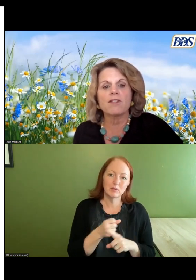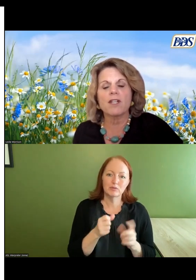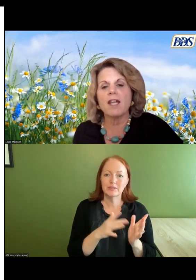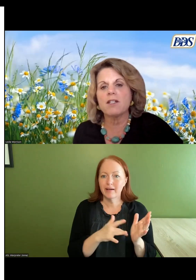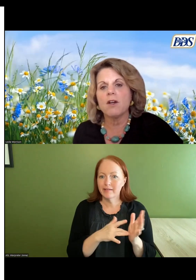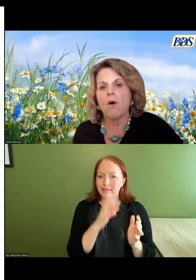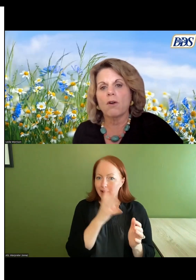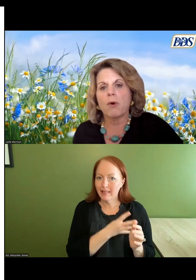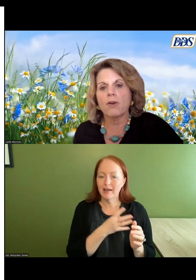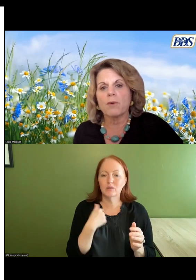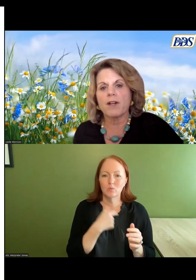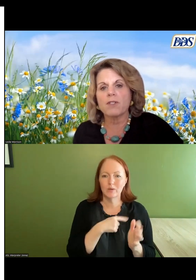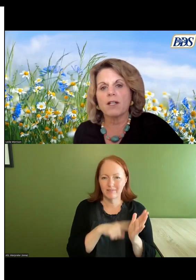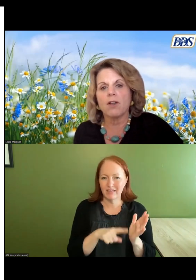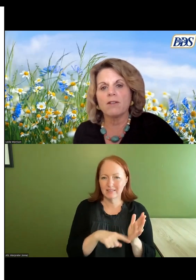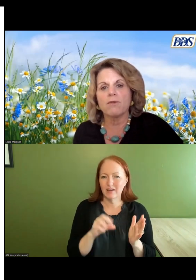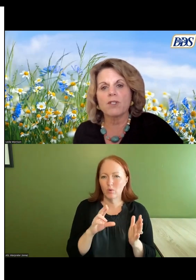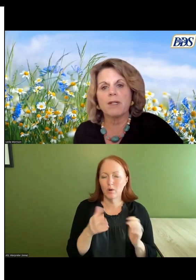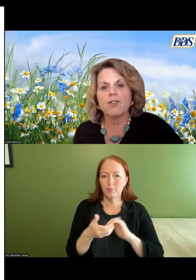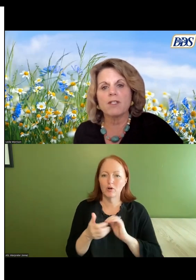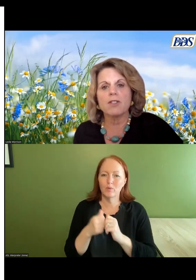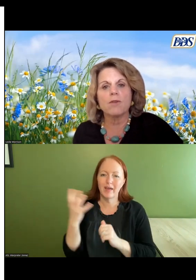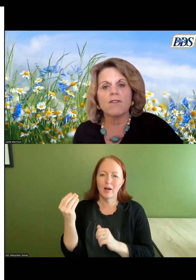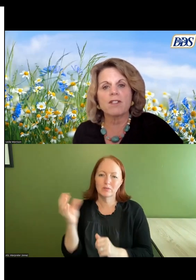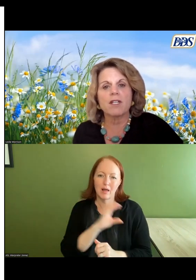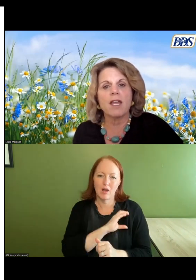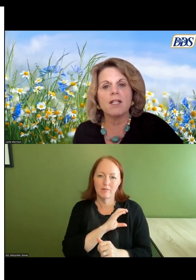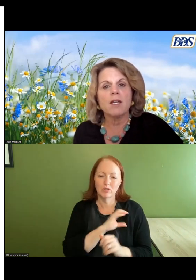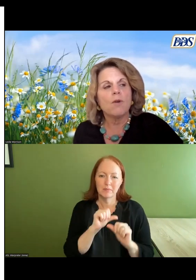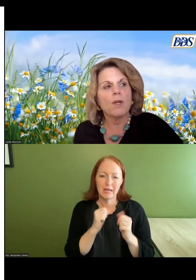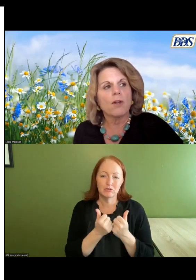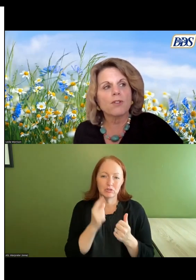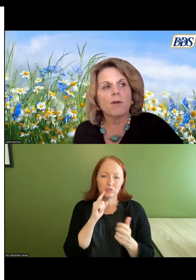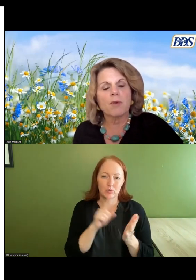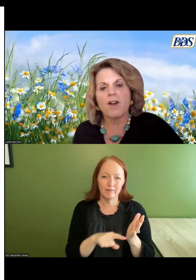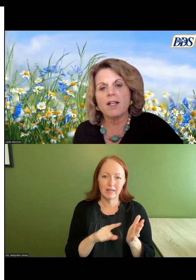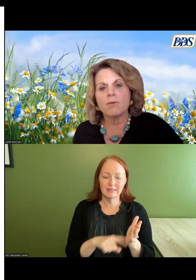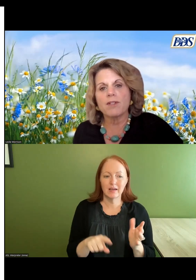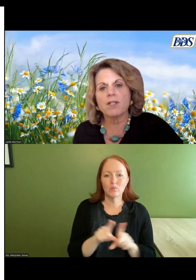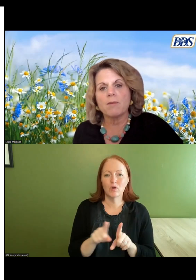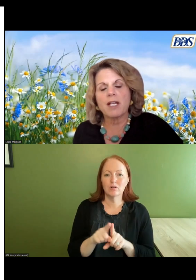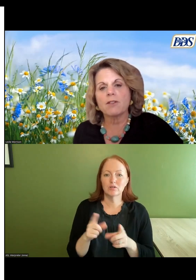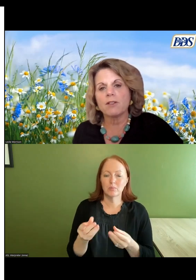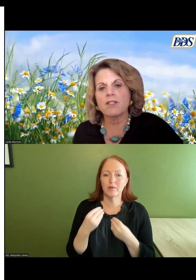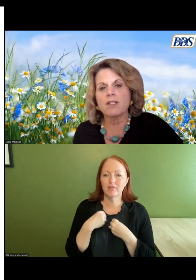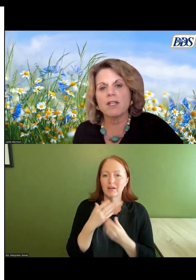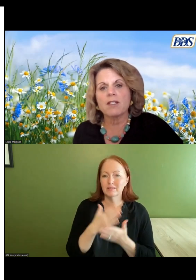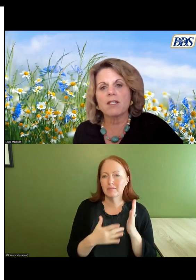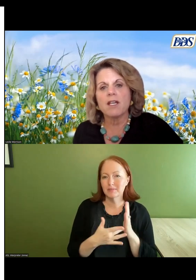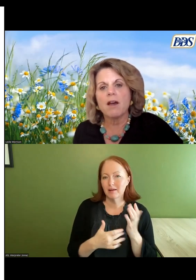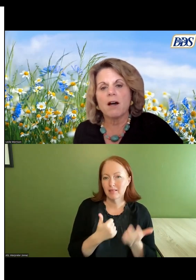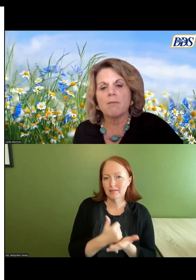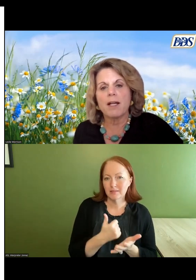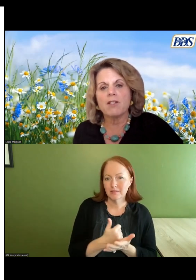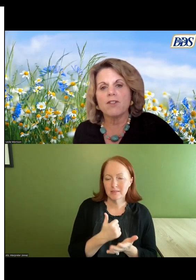we investigate or partner with outside law enforcement agencies to investigate. We also are provided with some technical